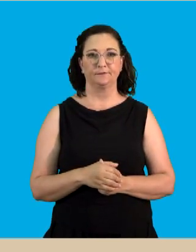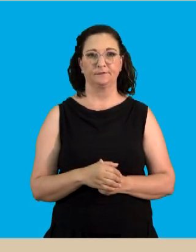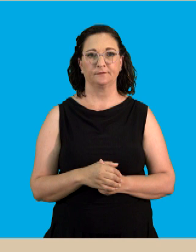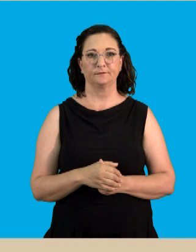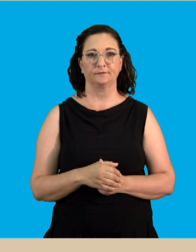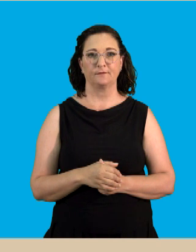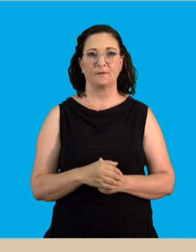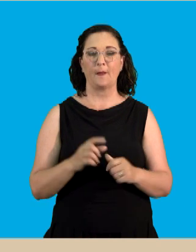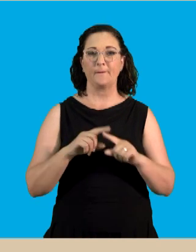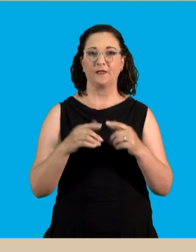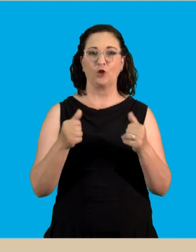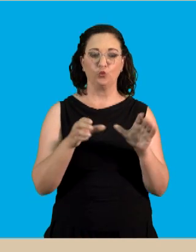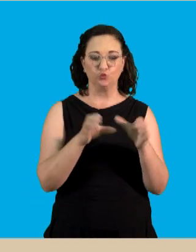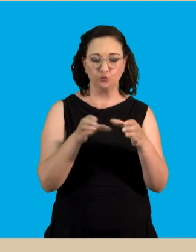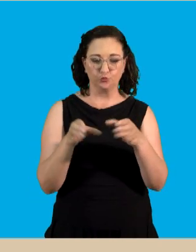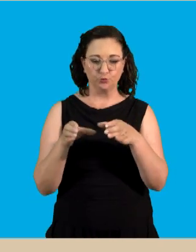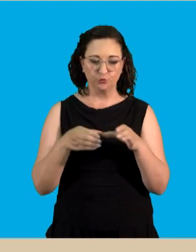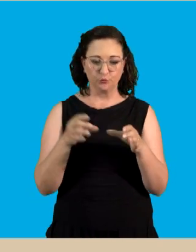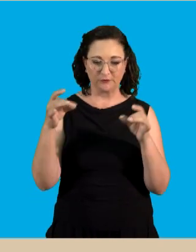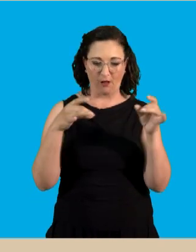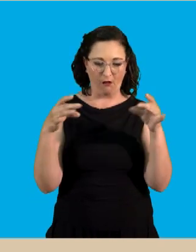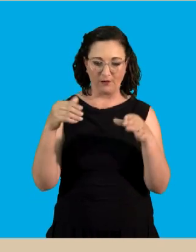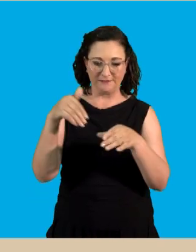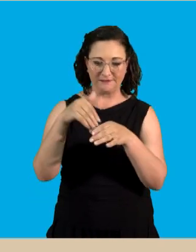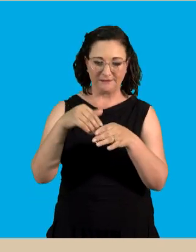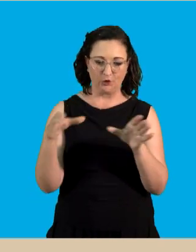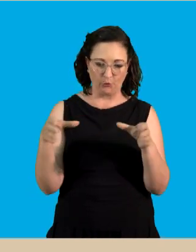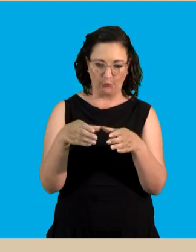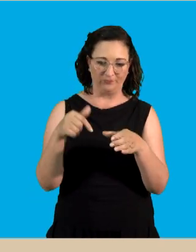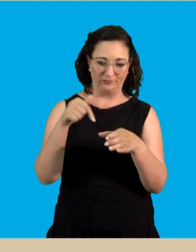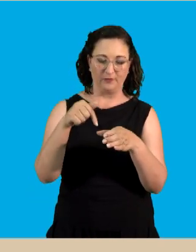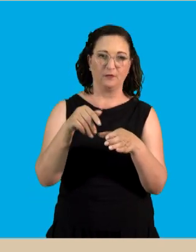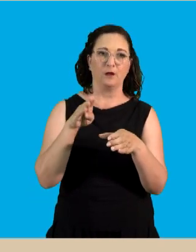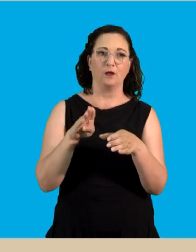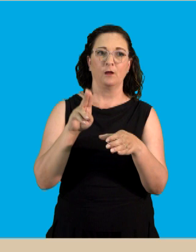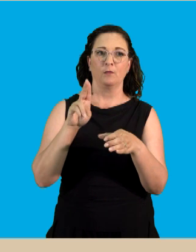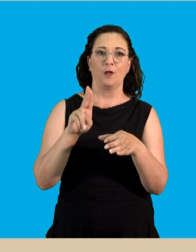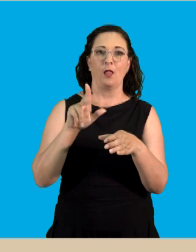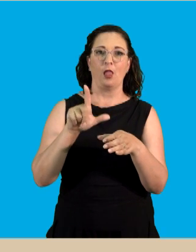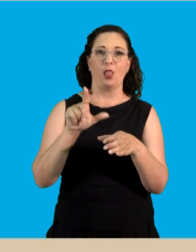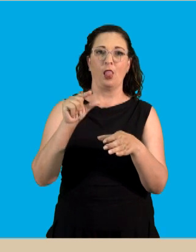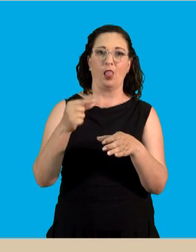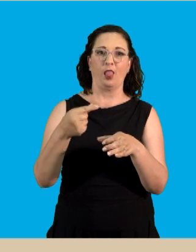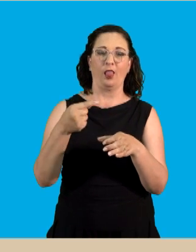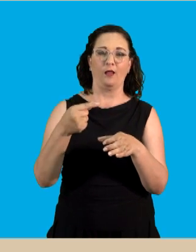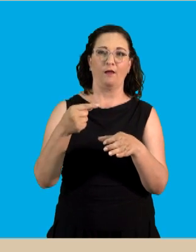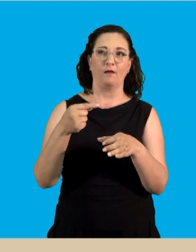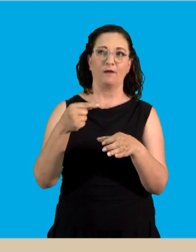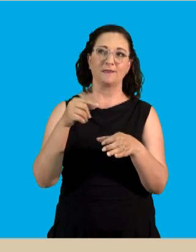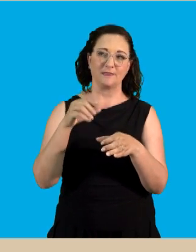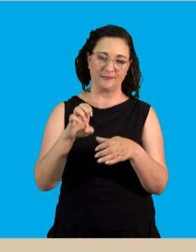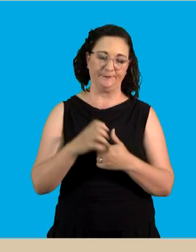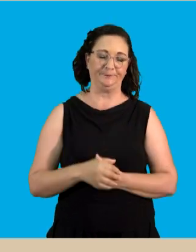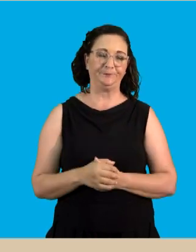So the bulge, which are tiny packed groups of stars, those are what those are the stars that are found at the